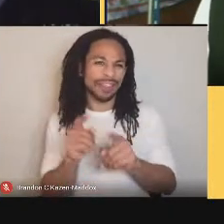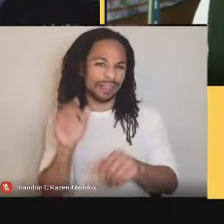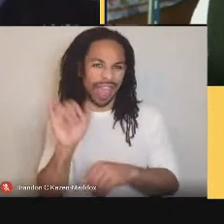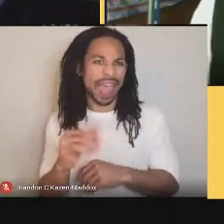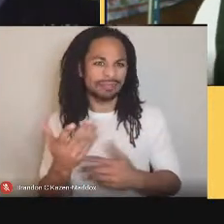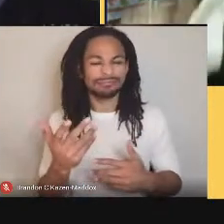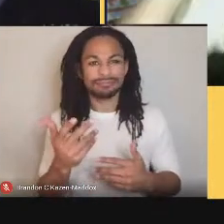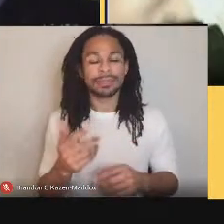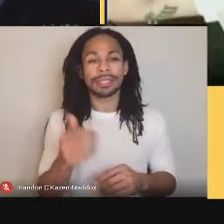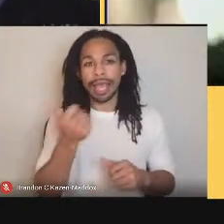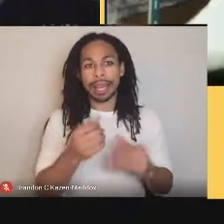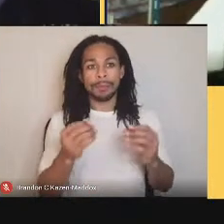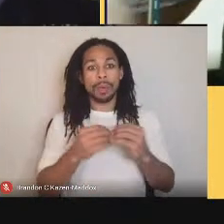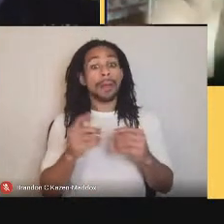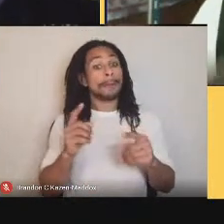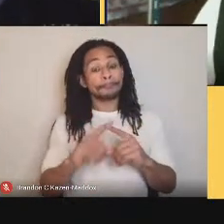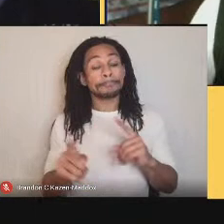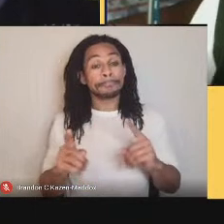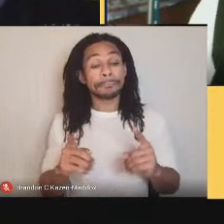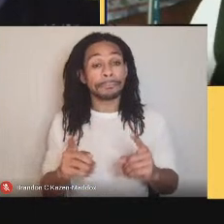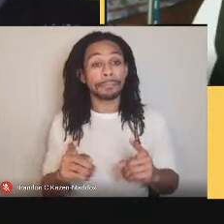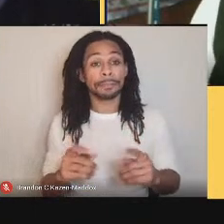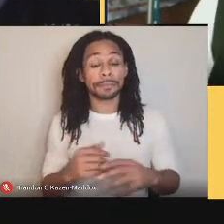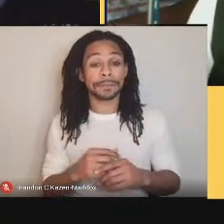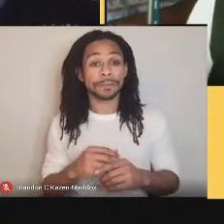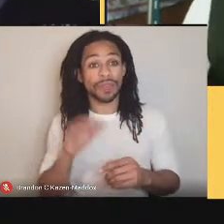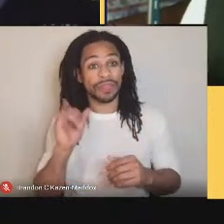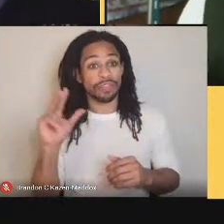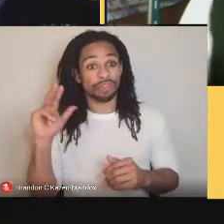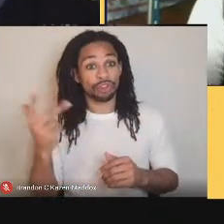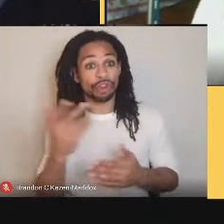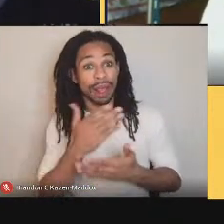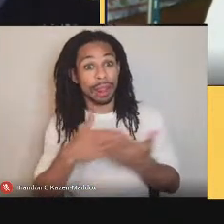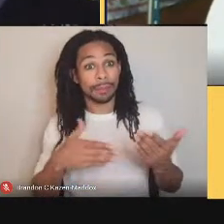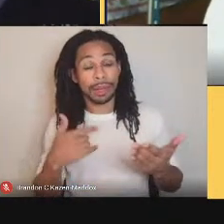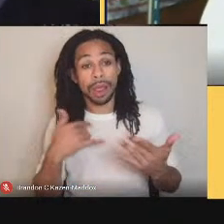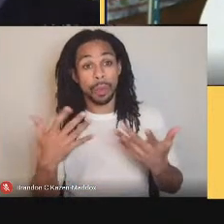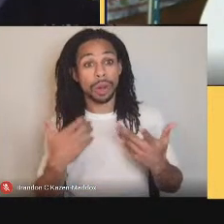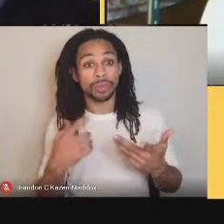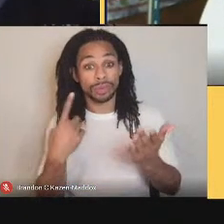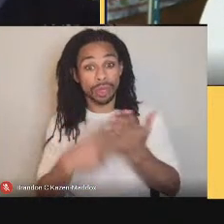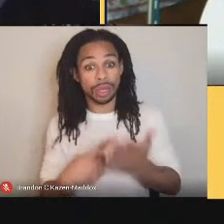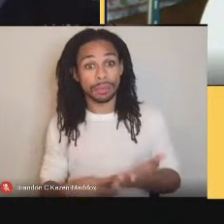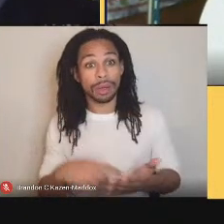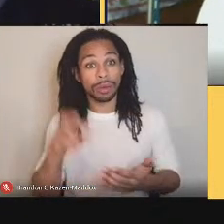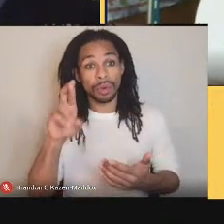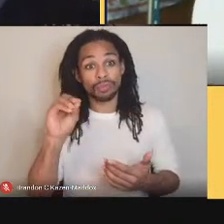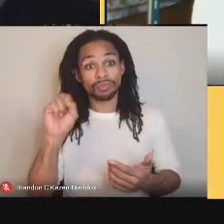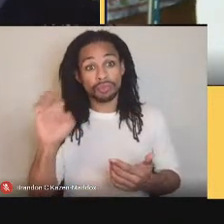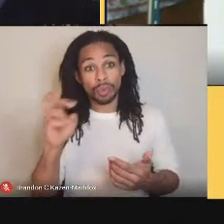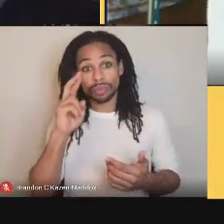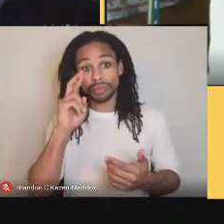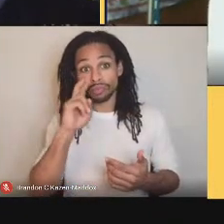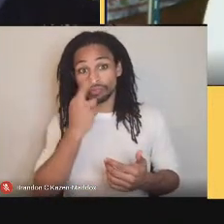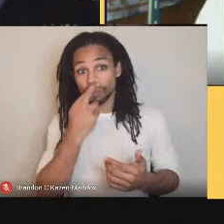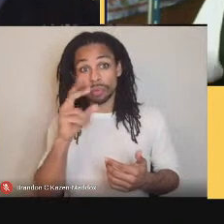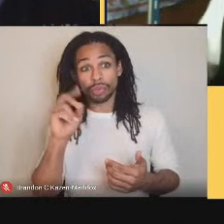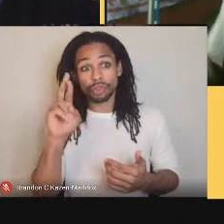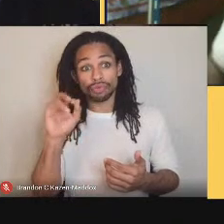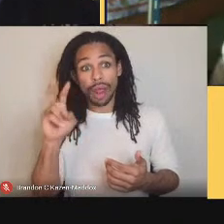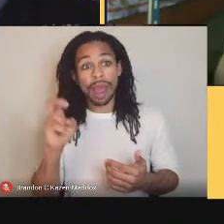to point out, this kind of closes off that third element I wanted to talk about, where Rose Drive is writing a theme for my own